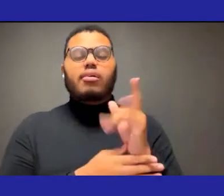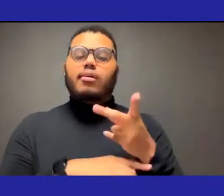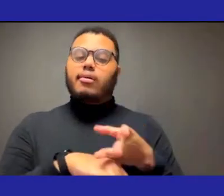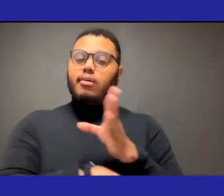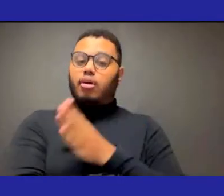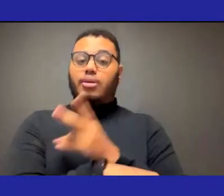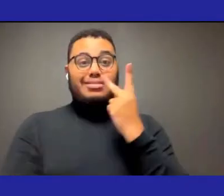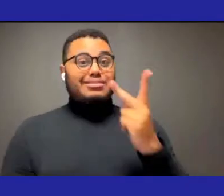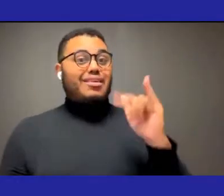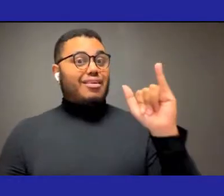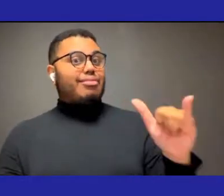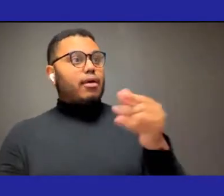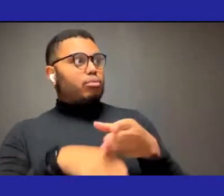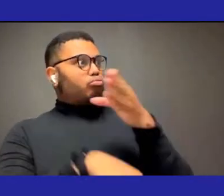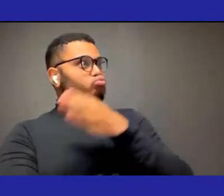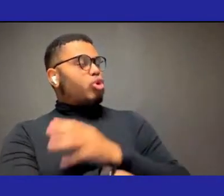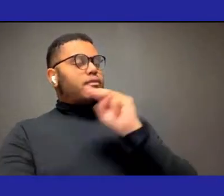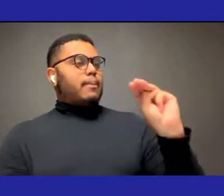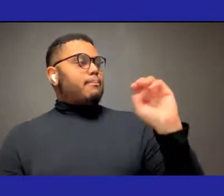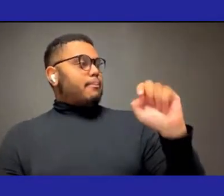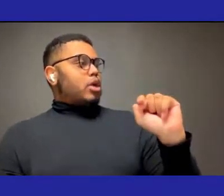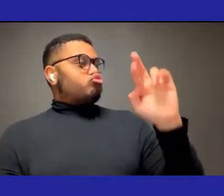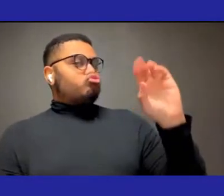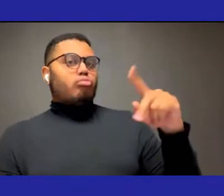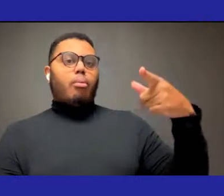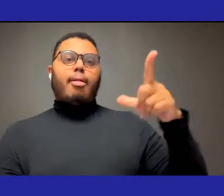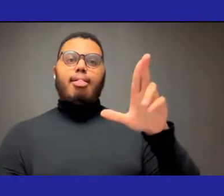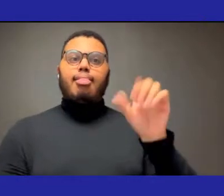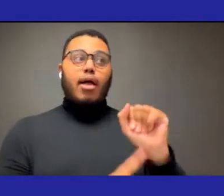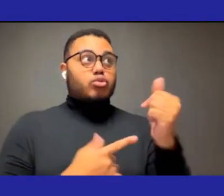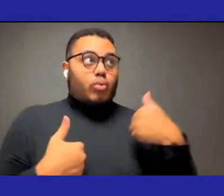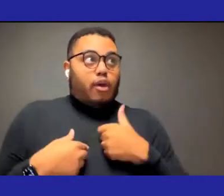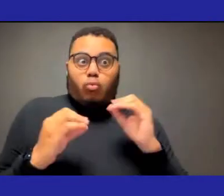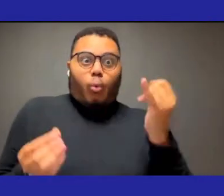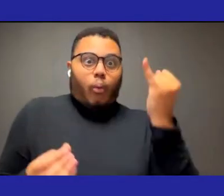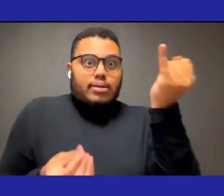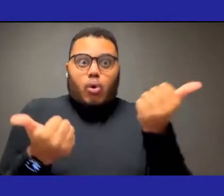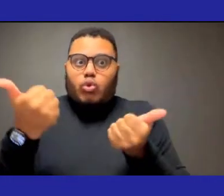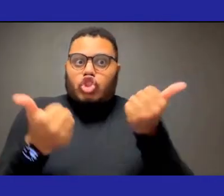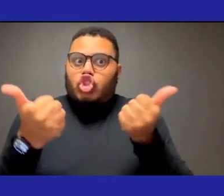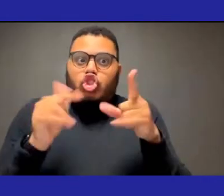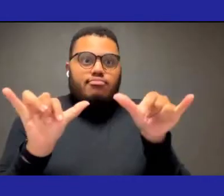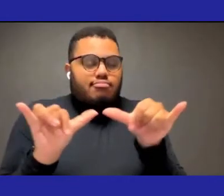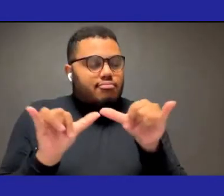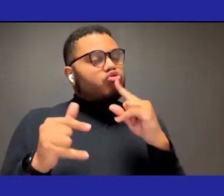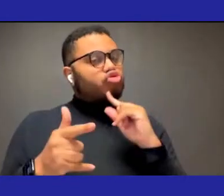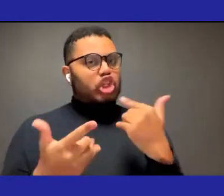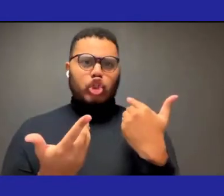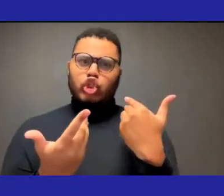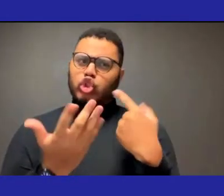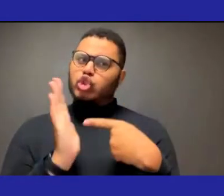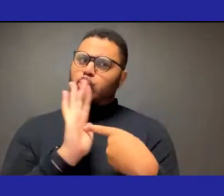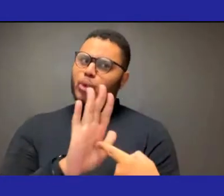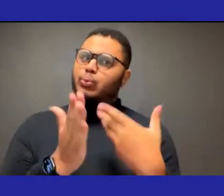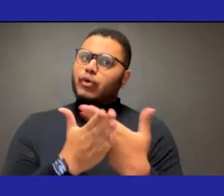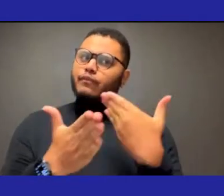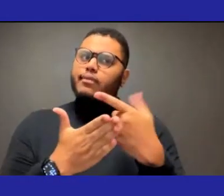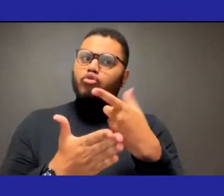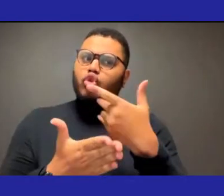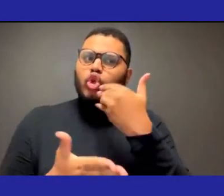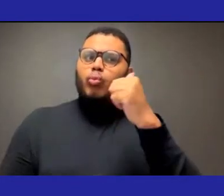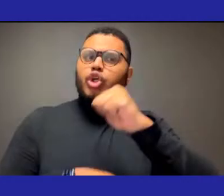didn't have an idea to when we did have an idea is, I think, a testament to the collective work. All achievement is shared, so it's really been